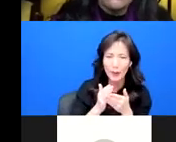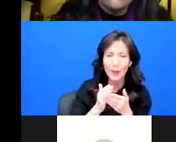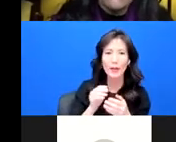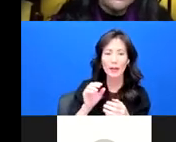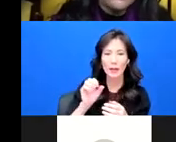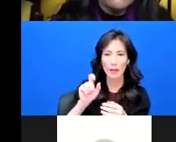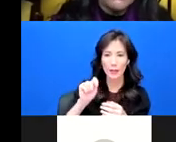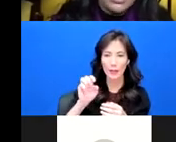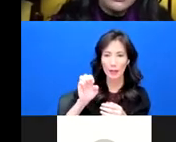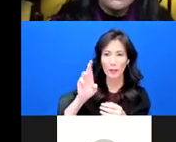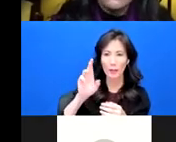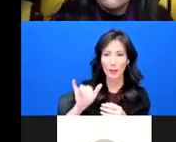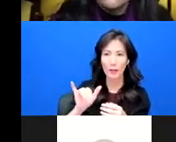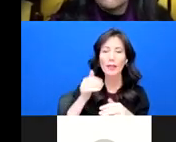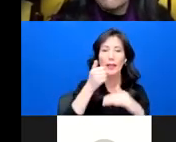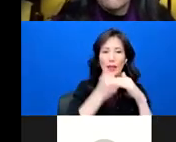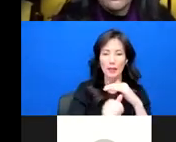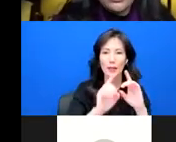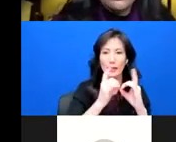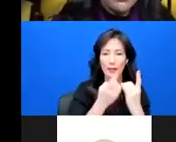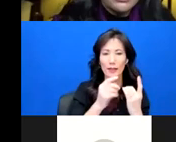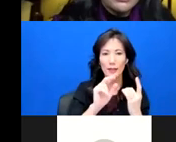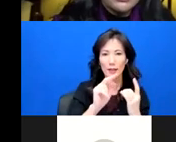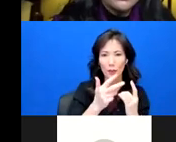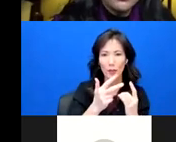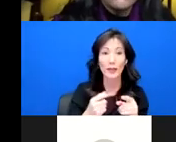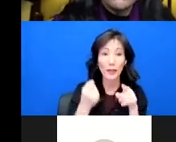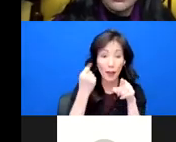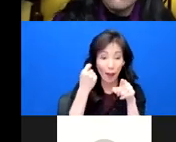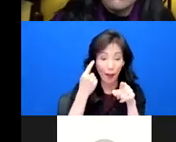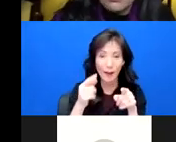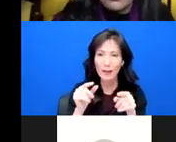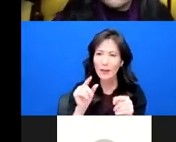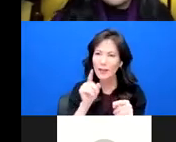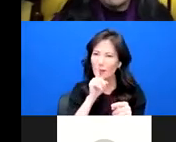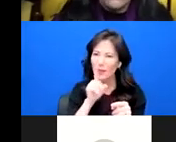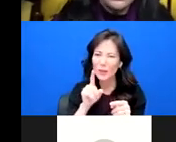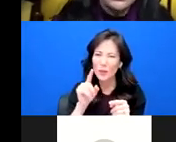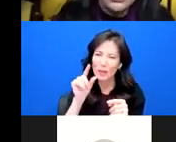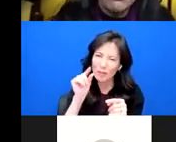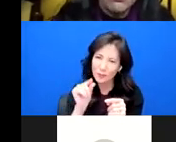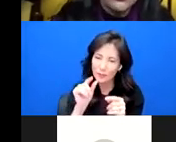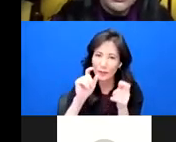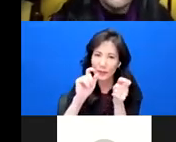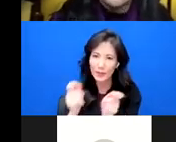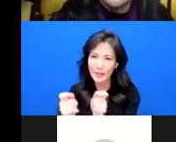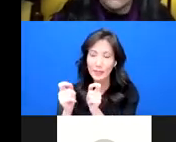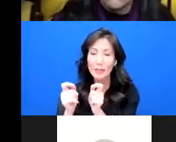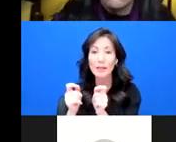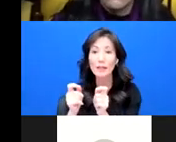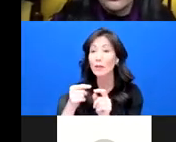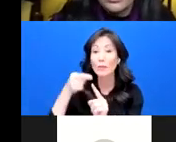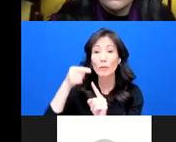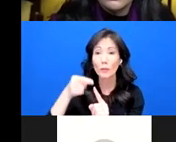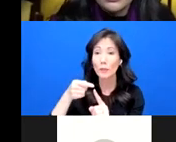our original plan, your minimal change plan, is those now creating that point to keep Los Cerritos and Sutter